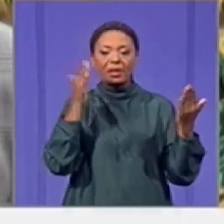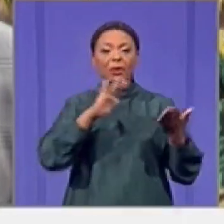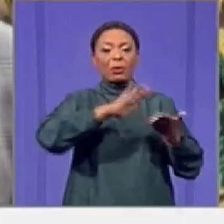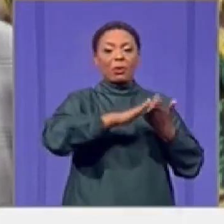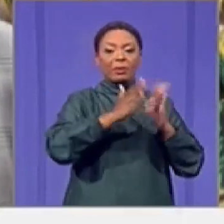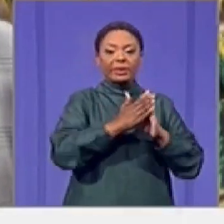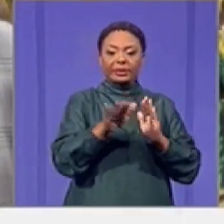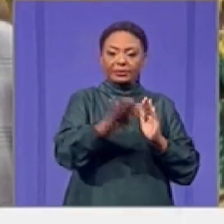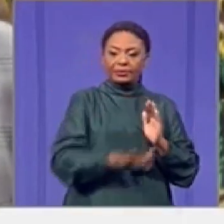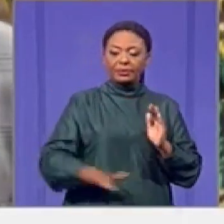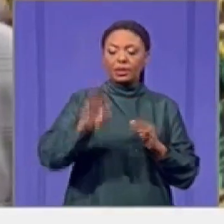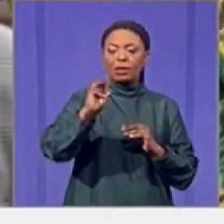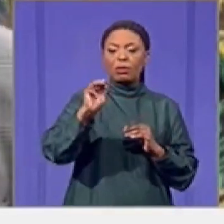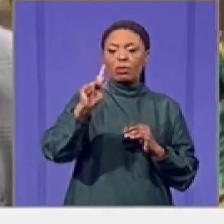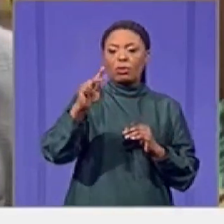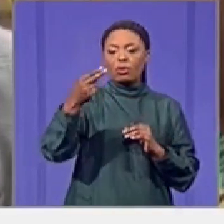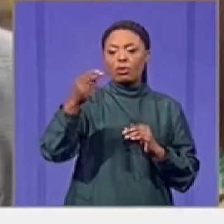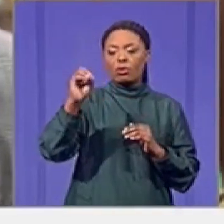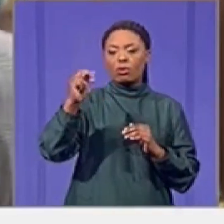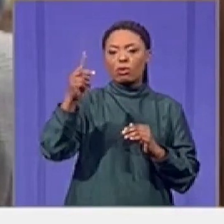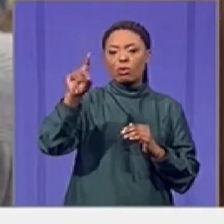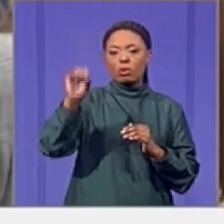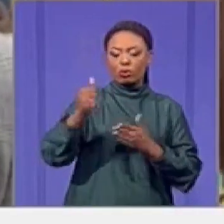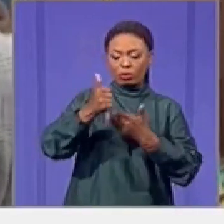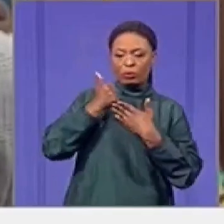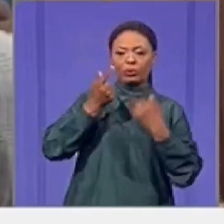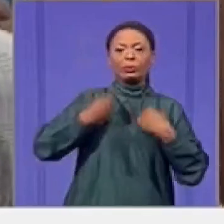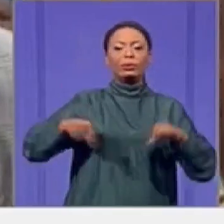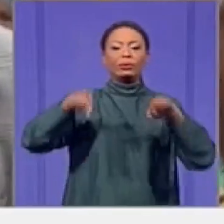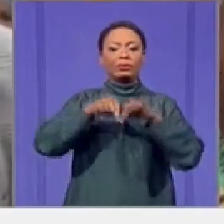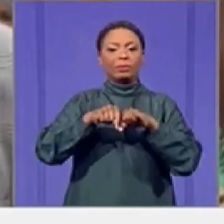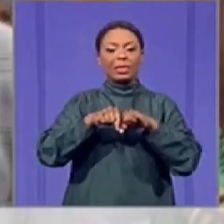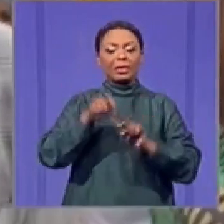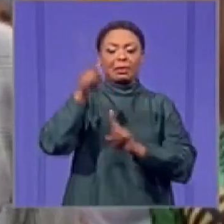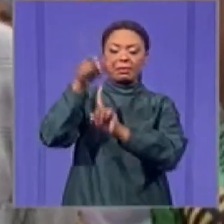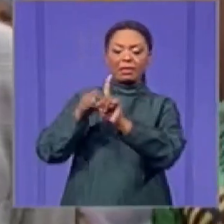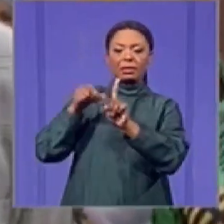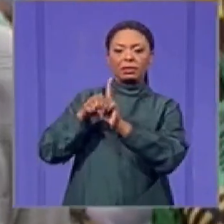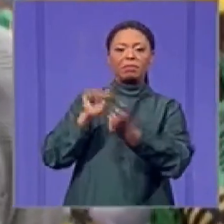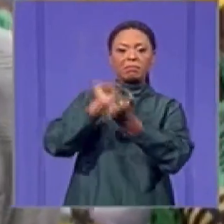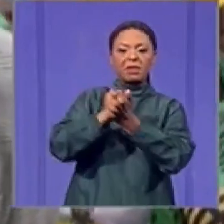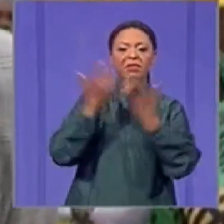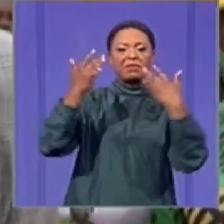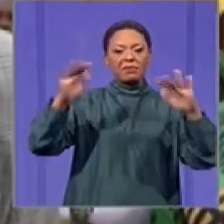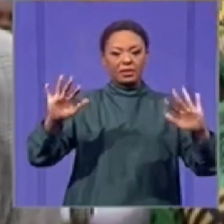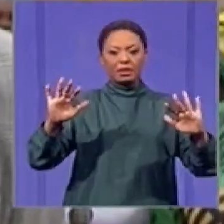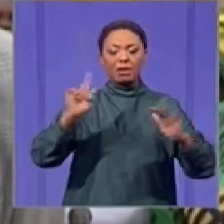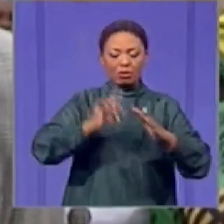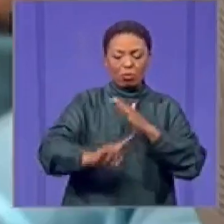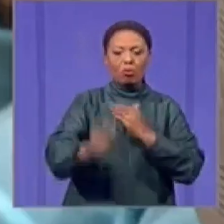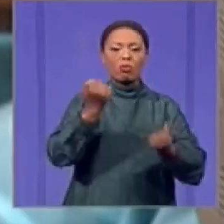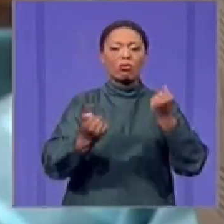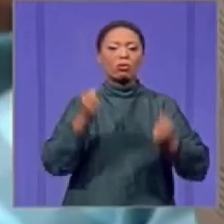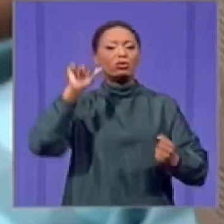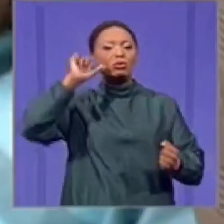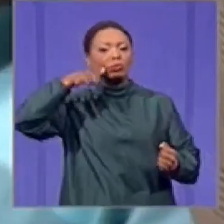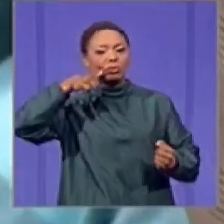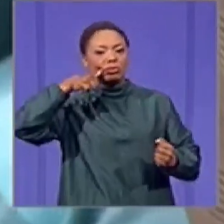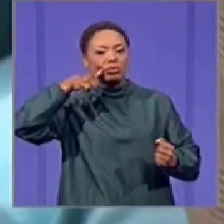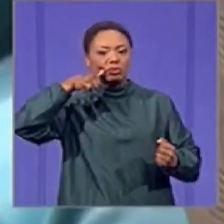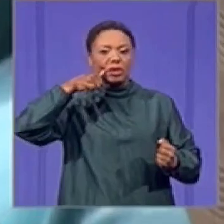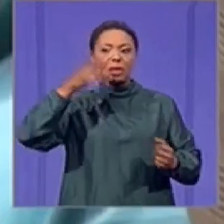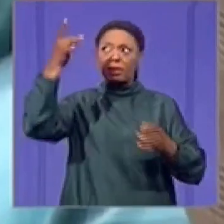of Mkhondo assisted us. As we speak, the suspect is indeed arrested. Will appear in court tomorrow.